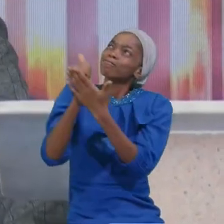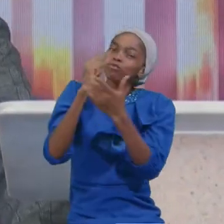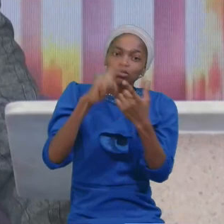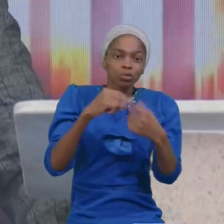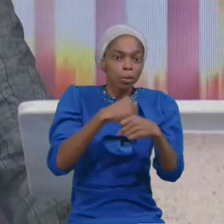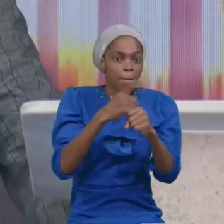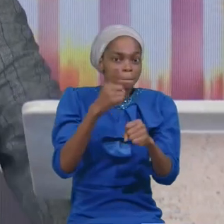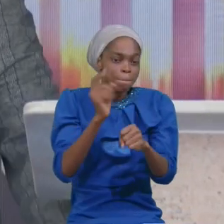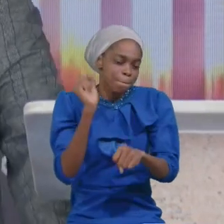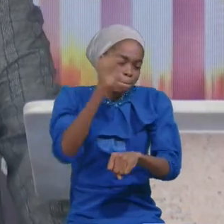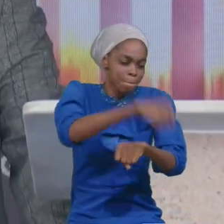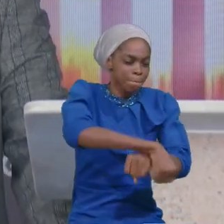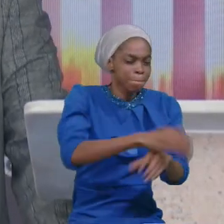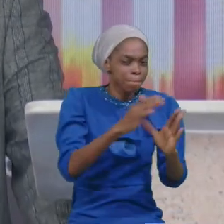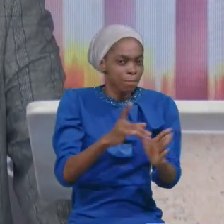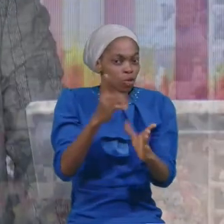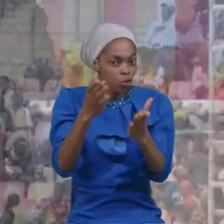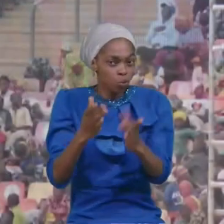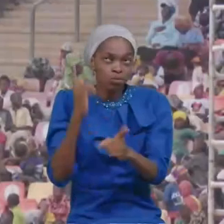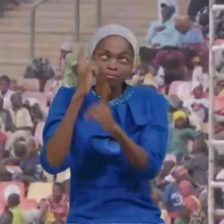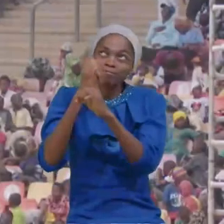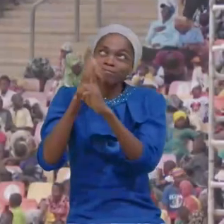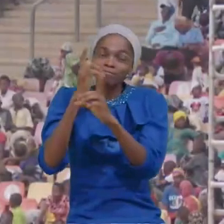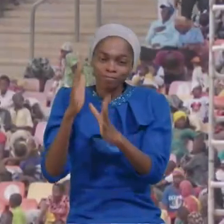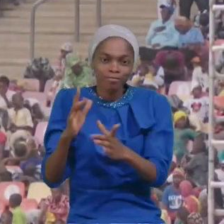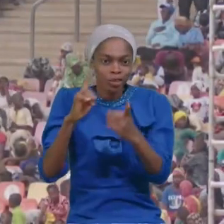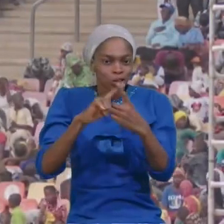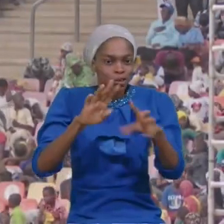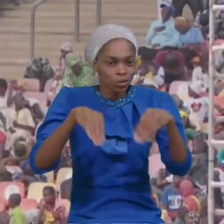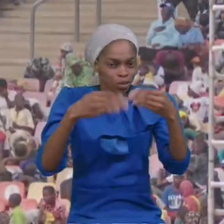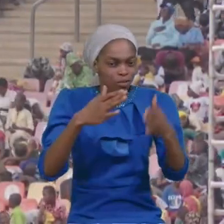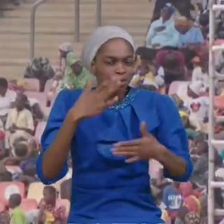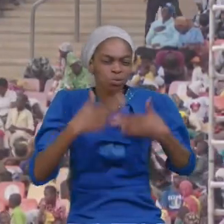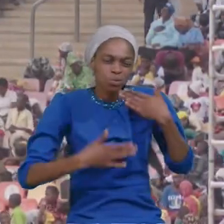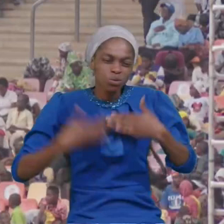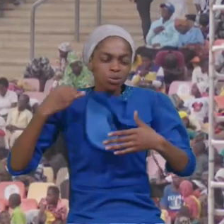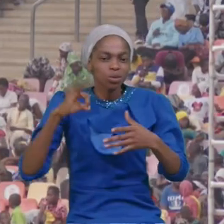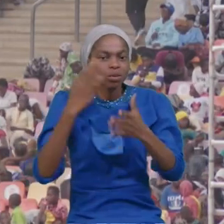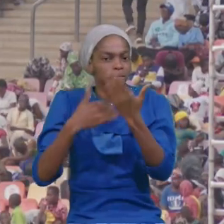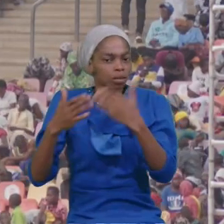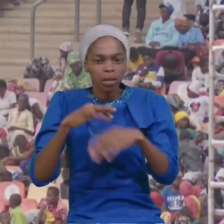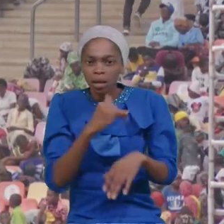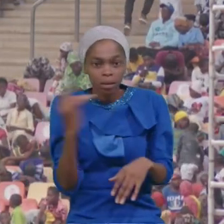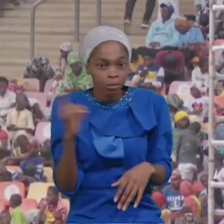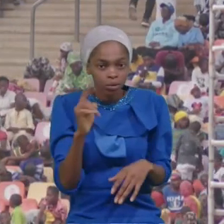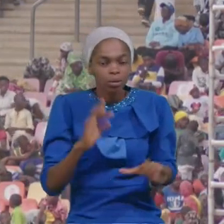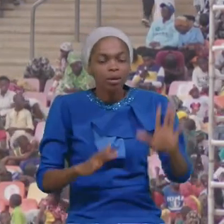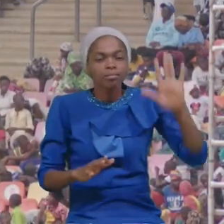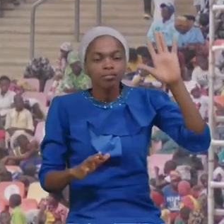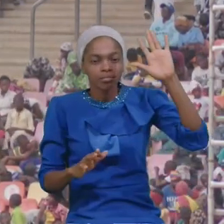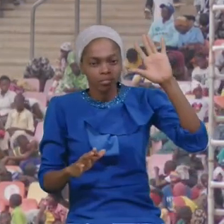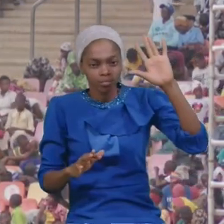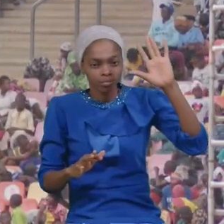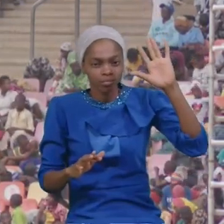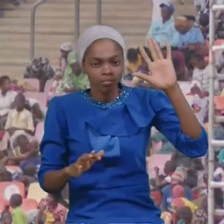heaven? Wherever you are, just raise up your hand. He can see you there. He can see you there online. He can see you there. Anywhere